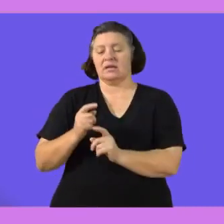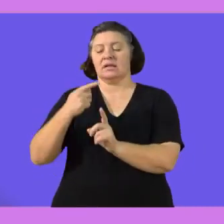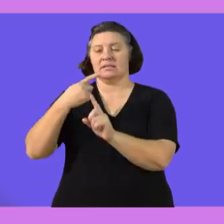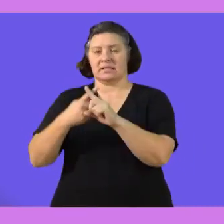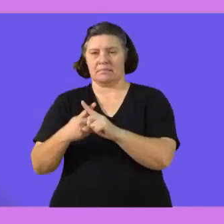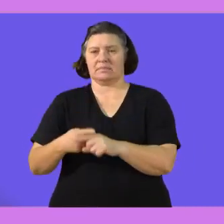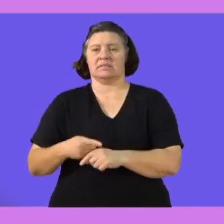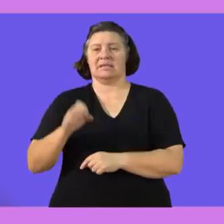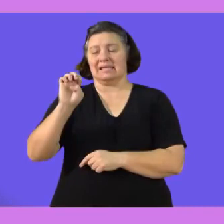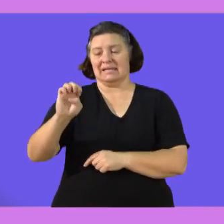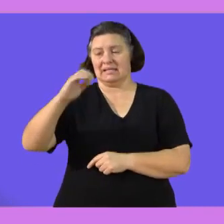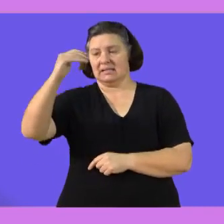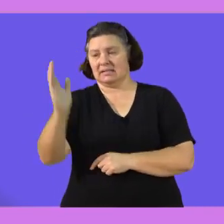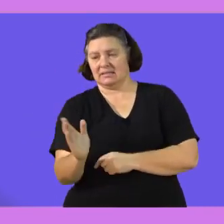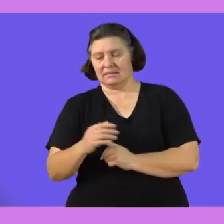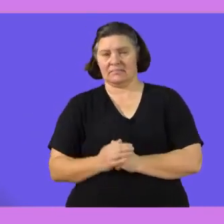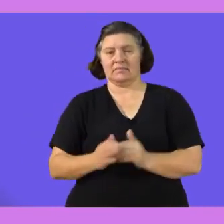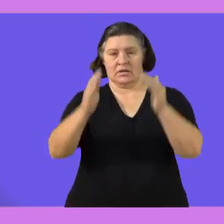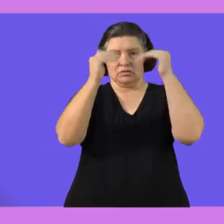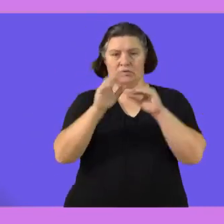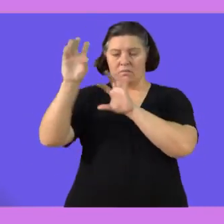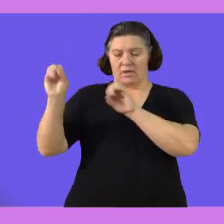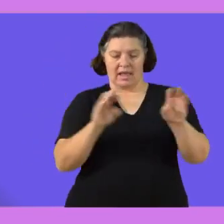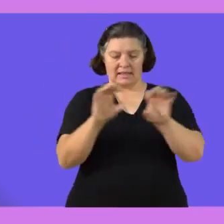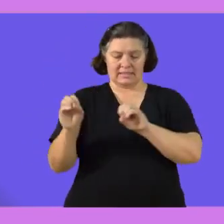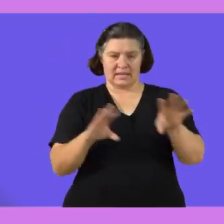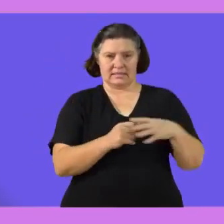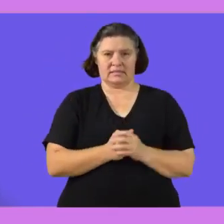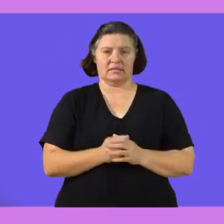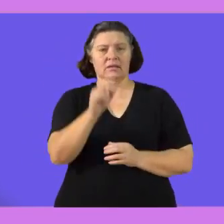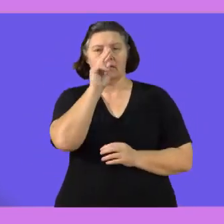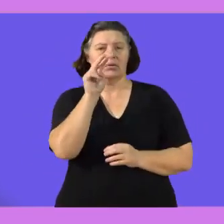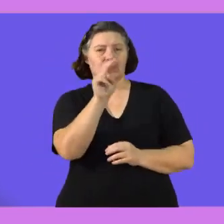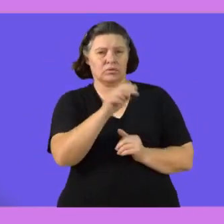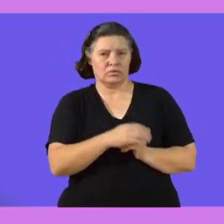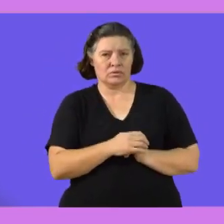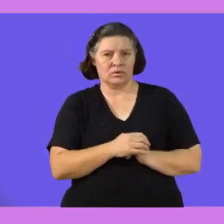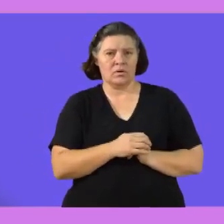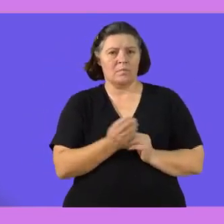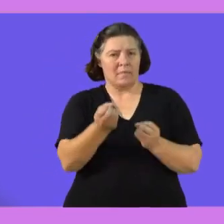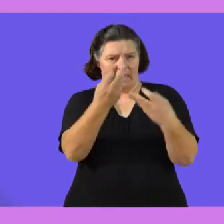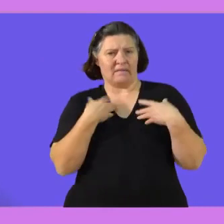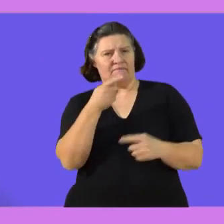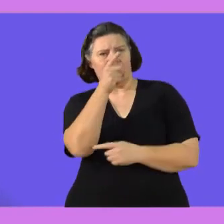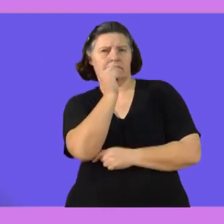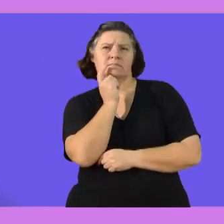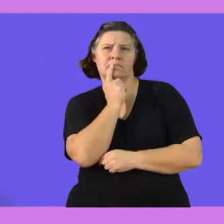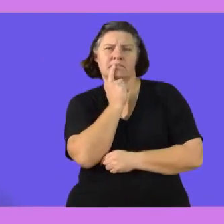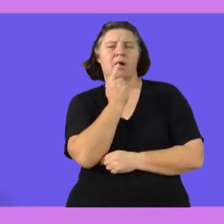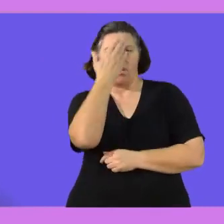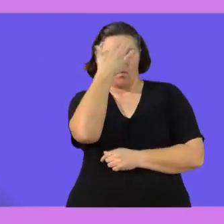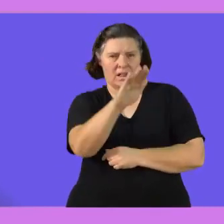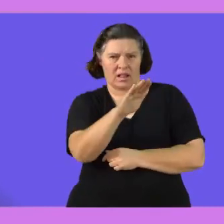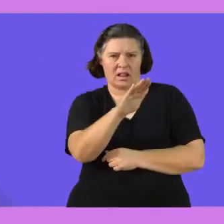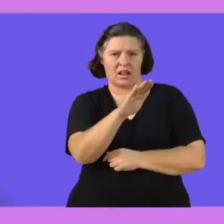by E. Okay, step 2, let's substitute. Now looking at what was given to us. So I